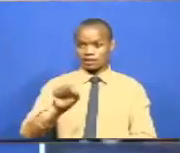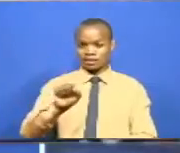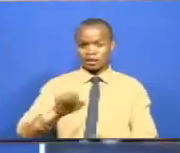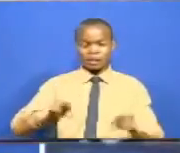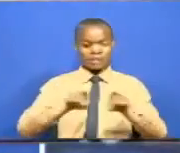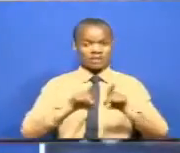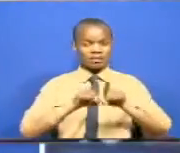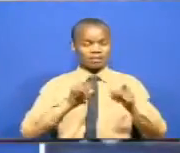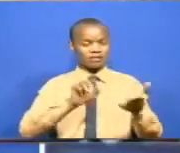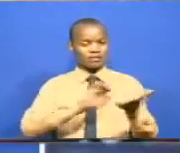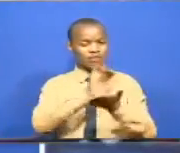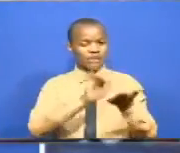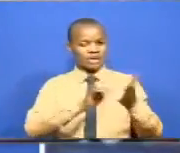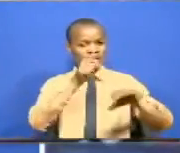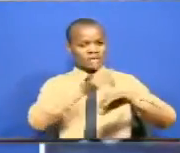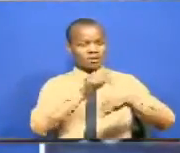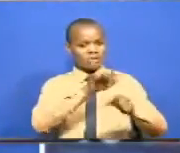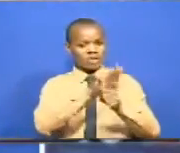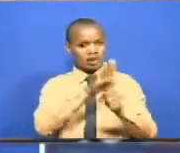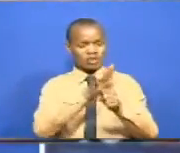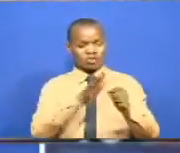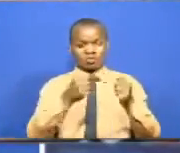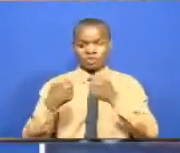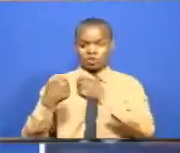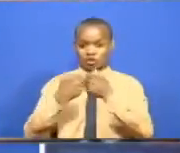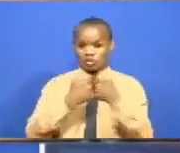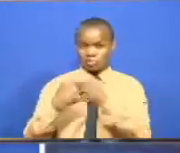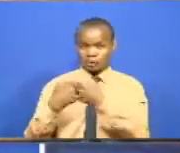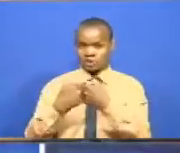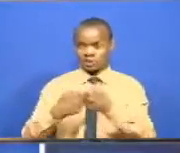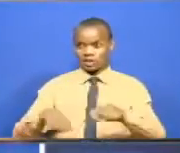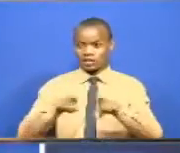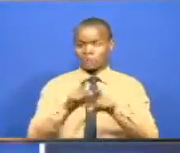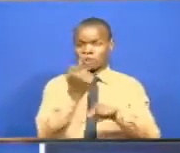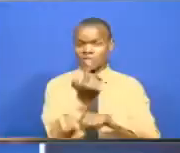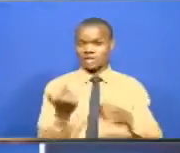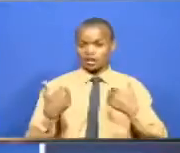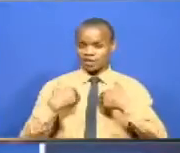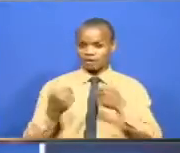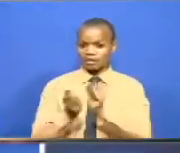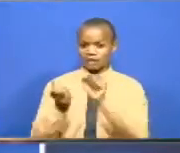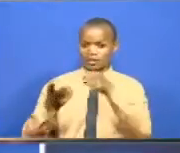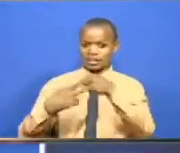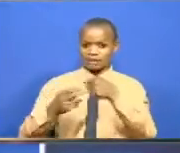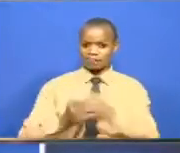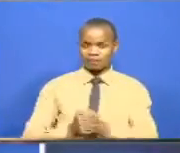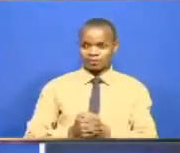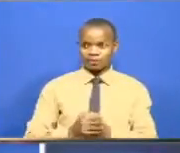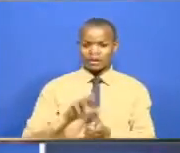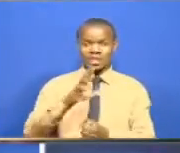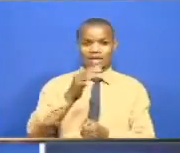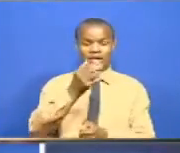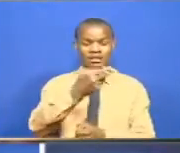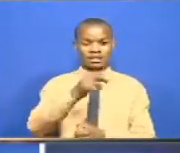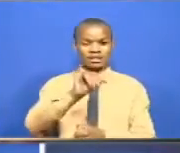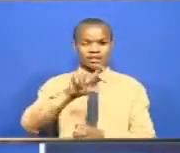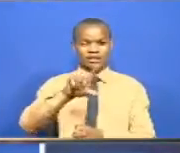Boston Celtics for the most titles by a single franchise, each with 17. The Chicago Bulls and the